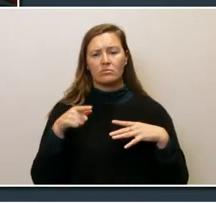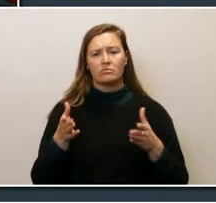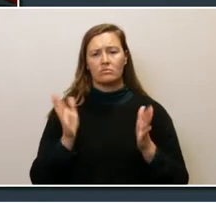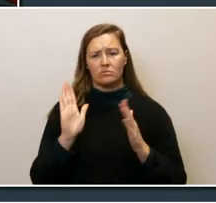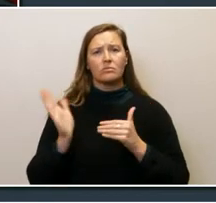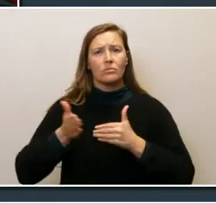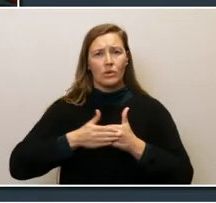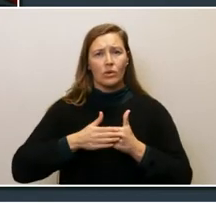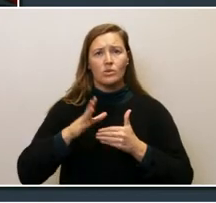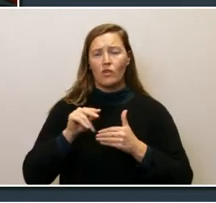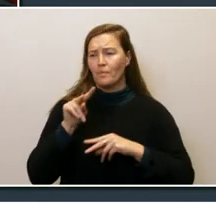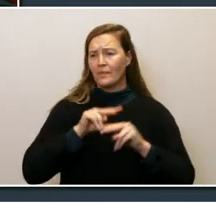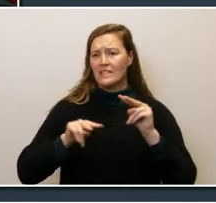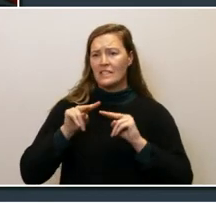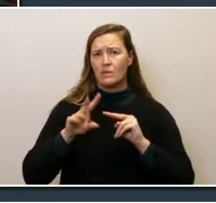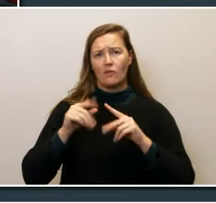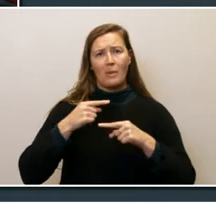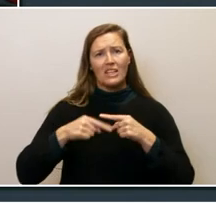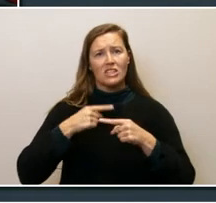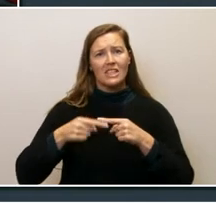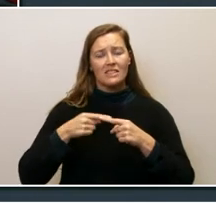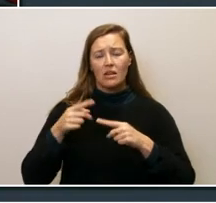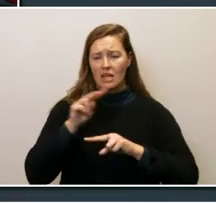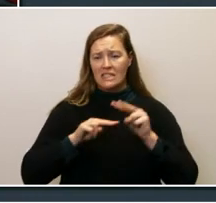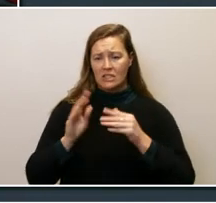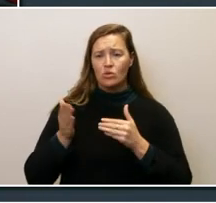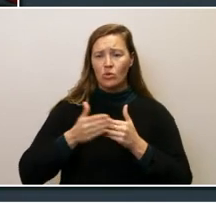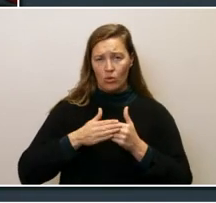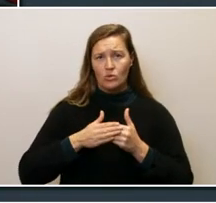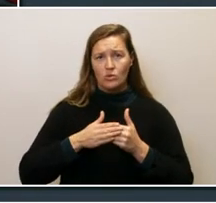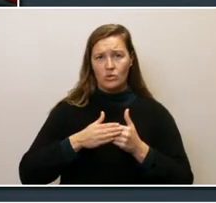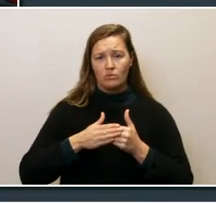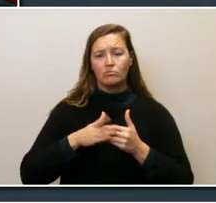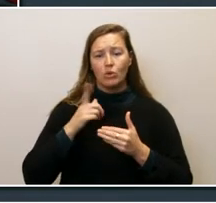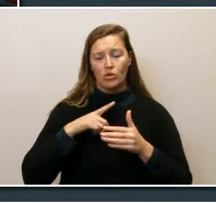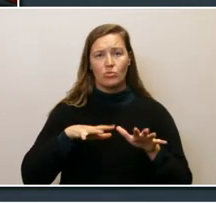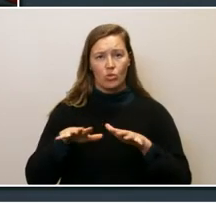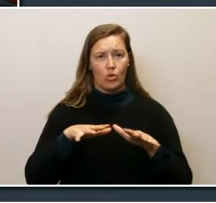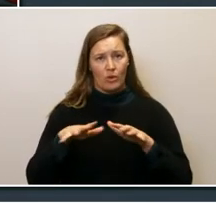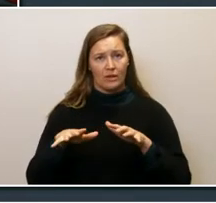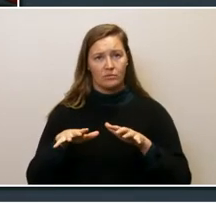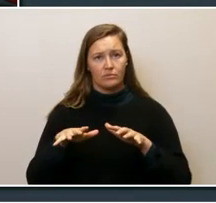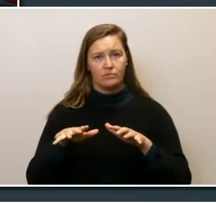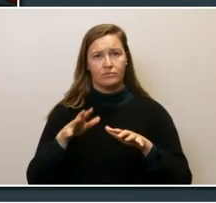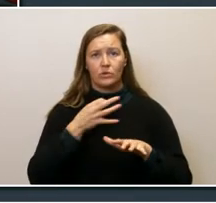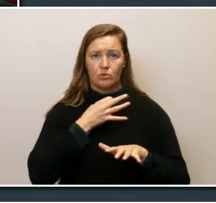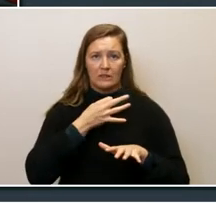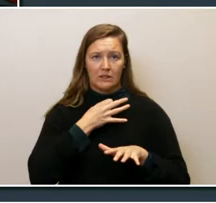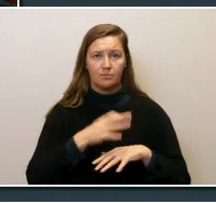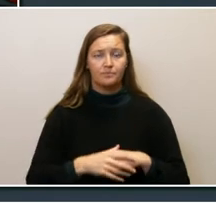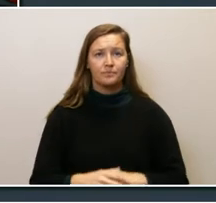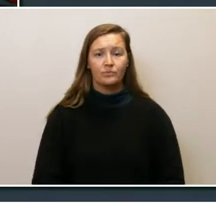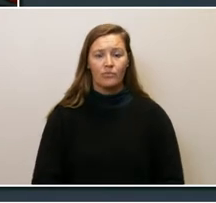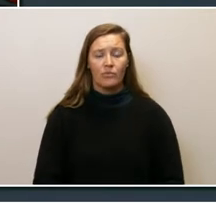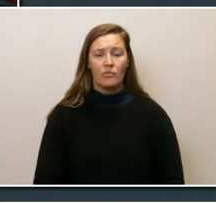been closed since it was assessed, my understanding, by engineers as being as having earthquake integrity